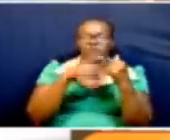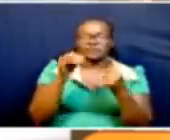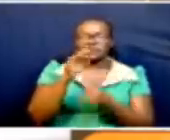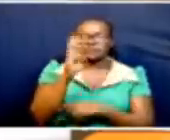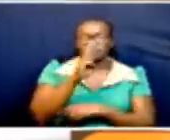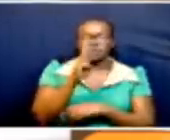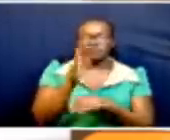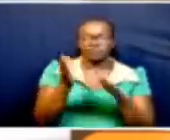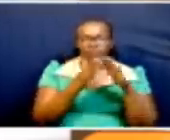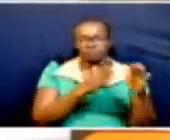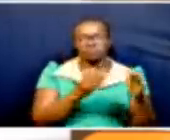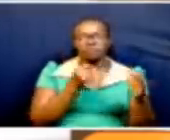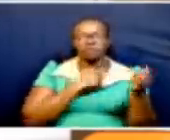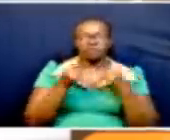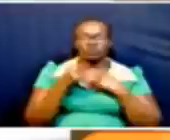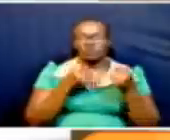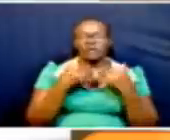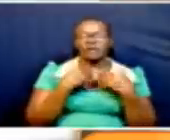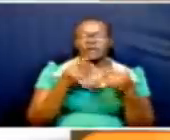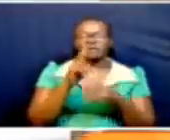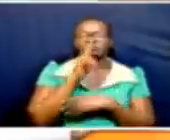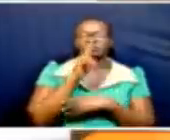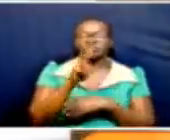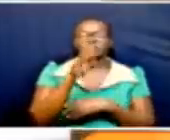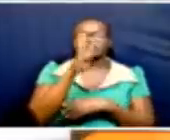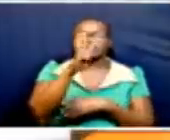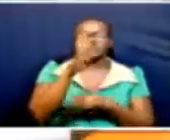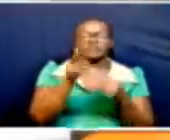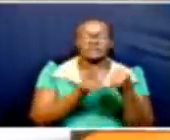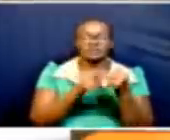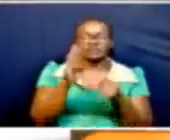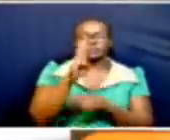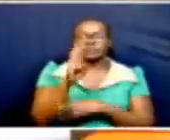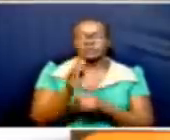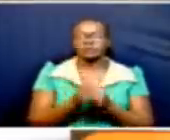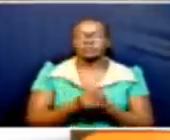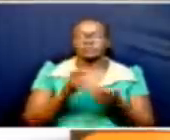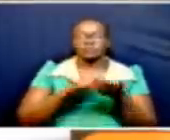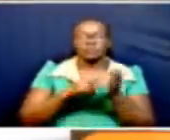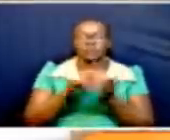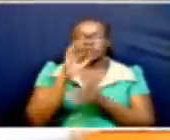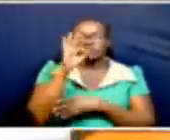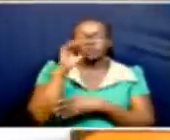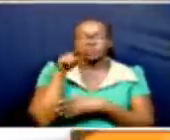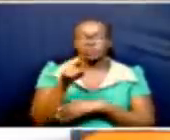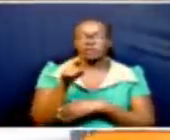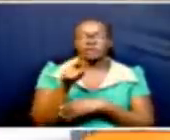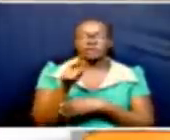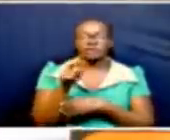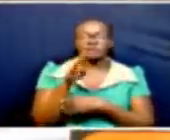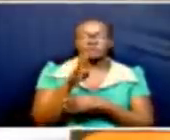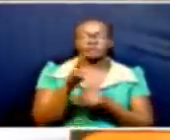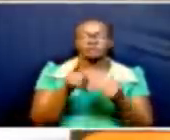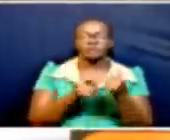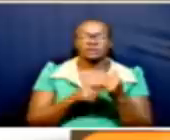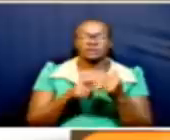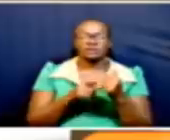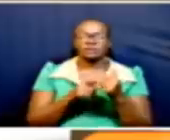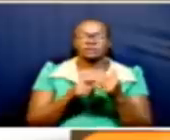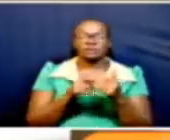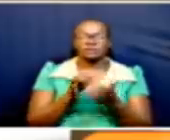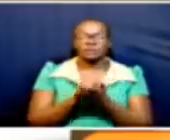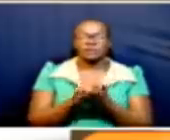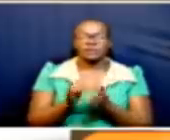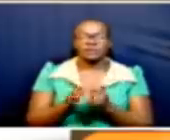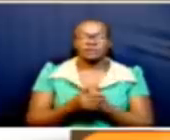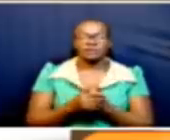Rwanda, our neighbor, had 247 billion. Now, the 3.07 billion, KRA is saying that they cannot finance it. They can only